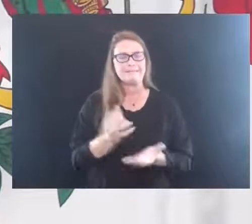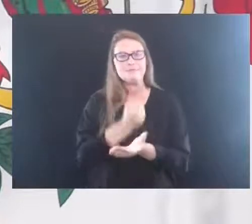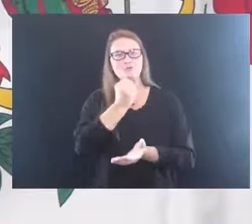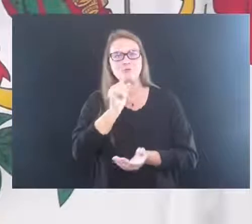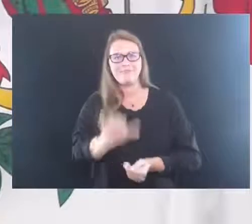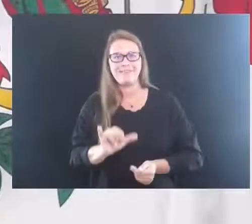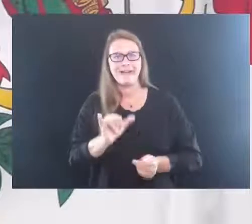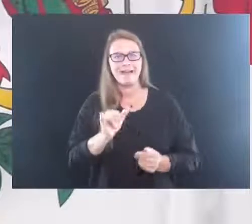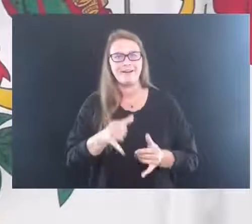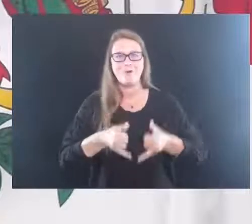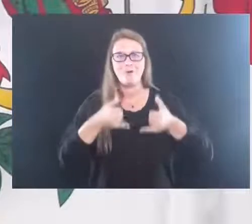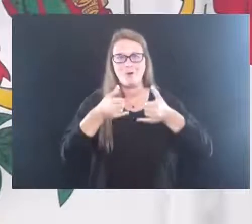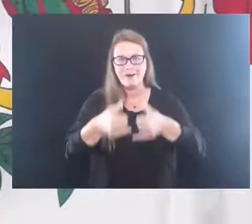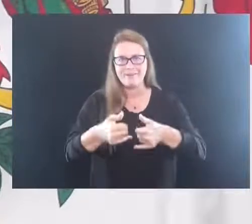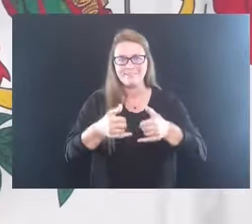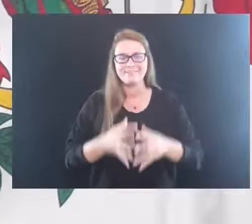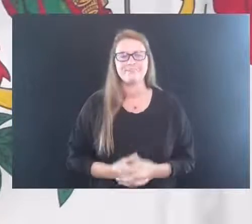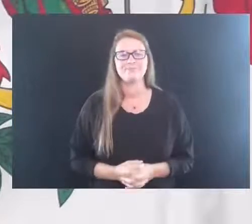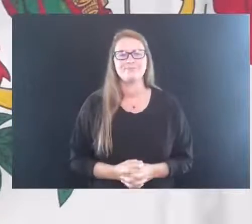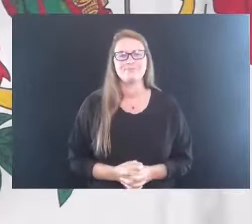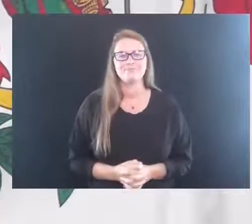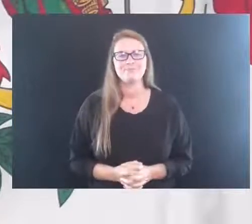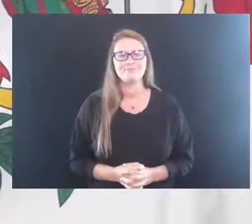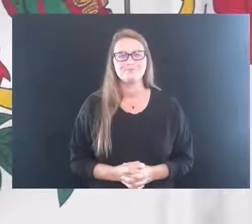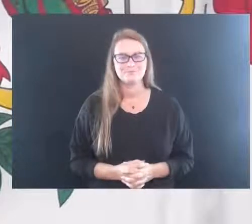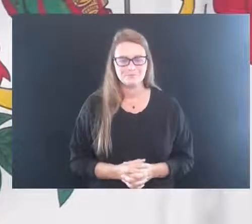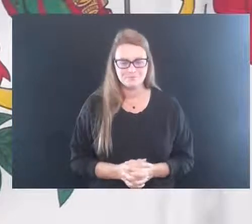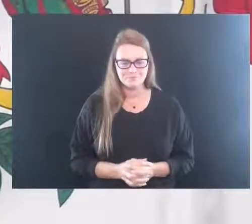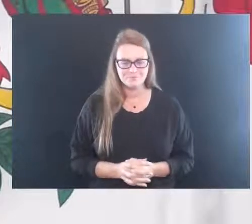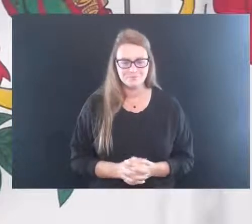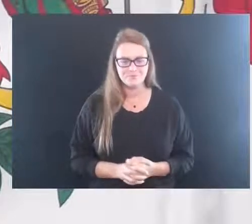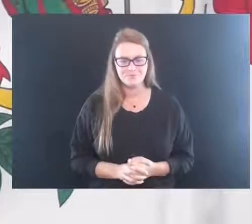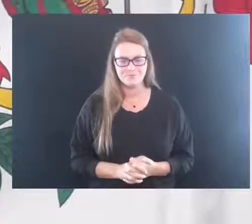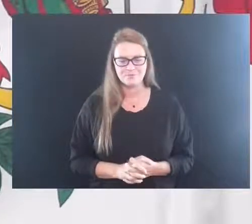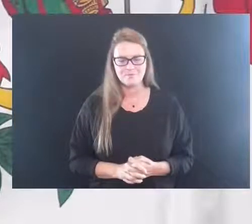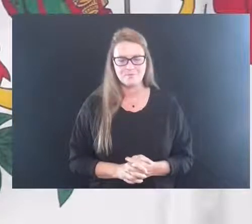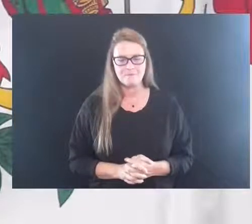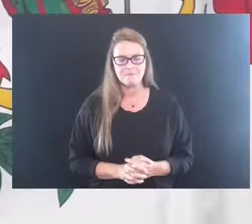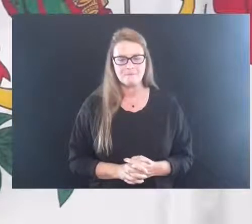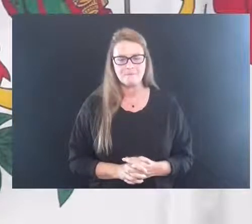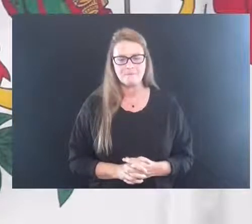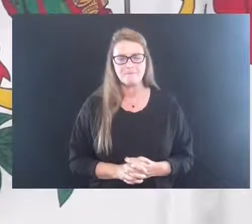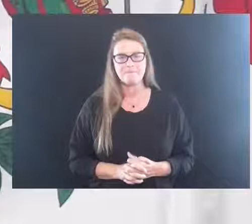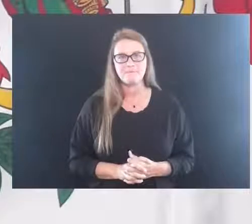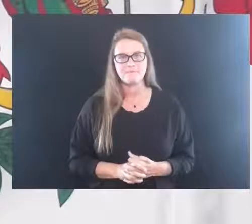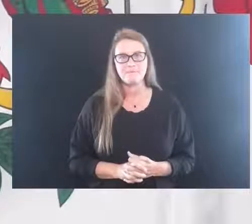But nevertheless, it's, again,